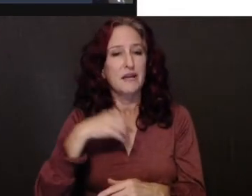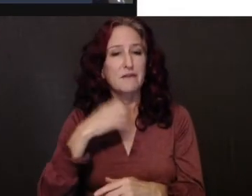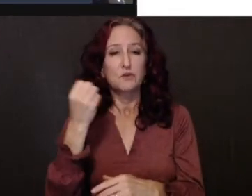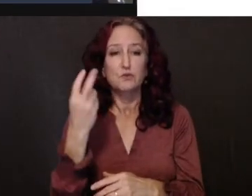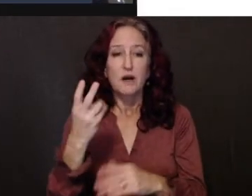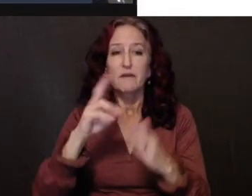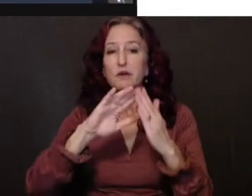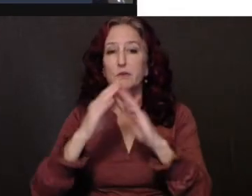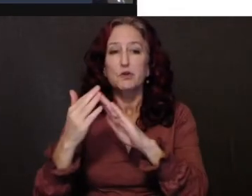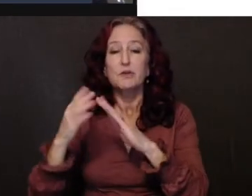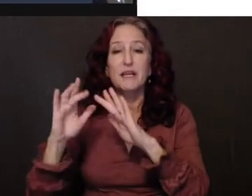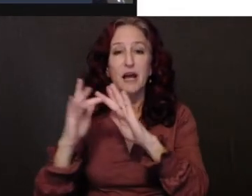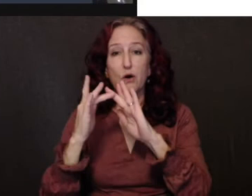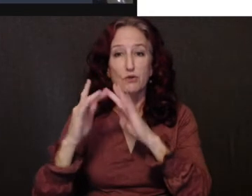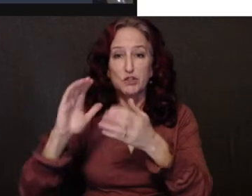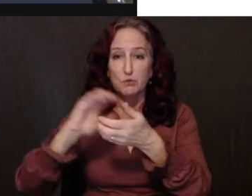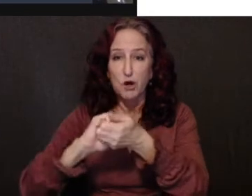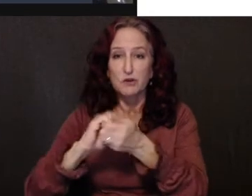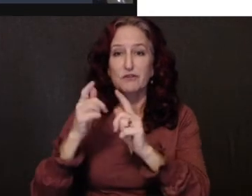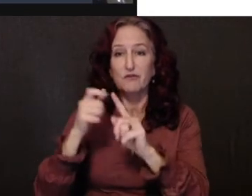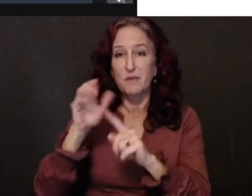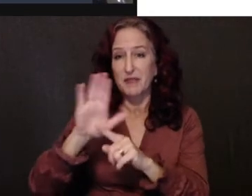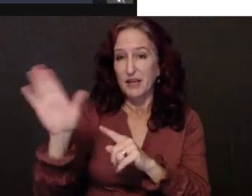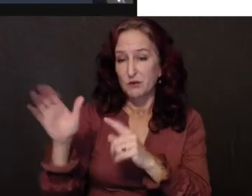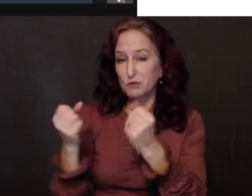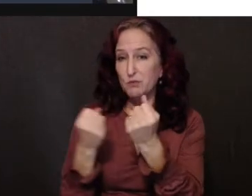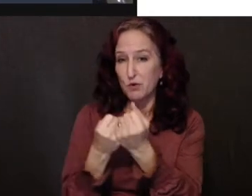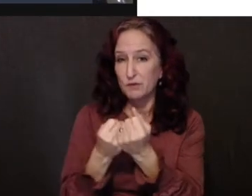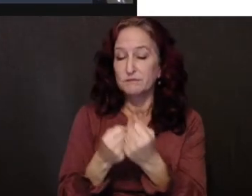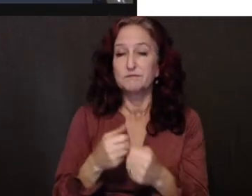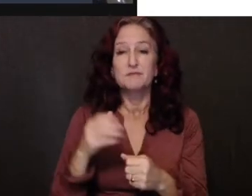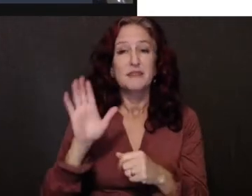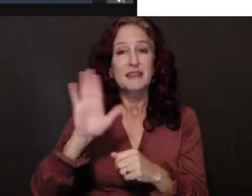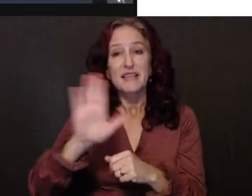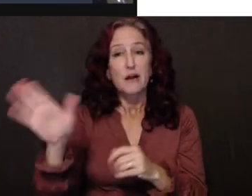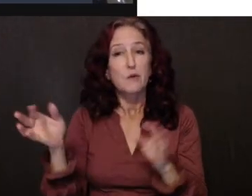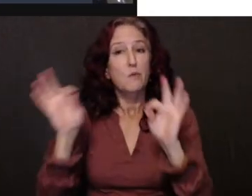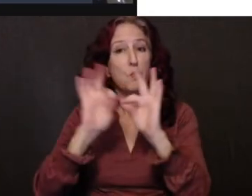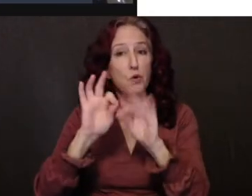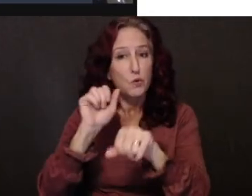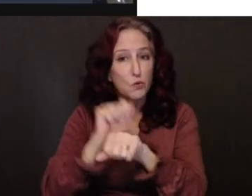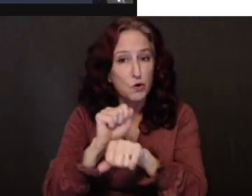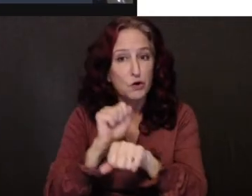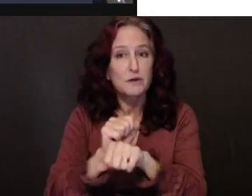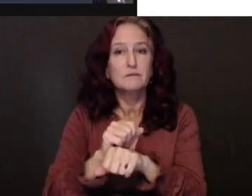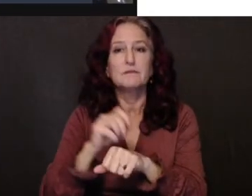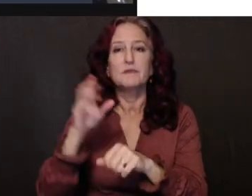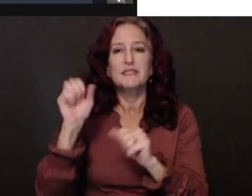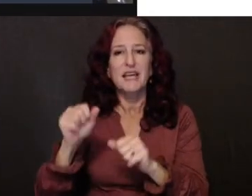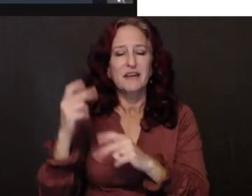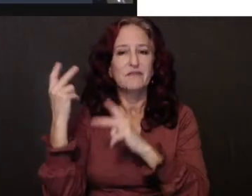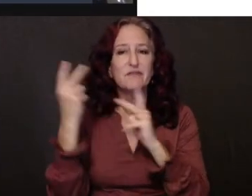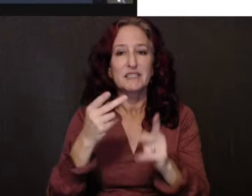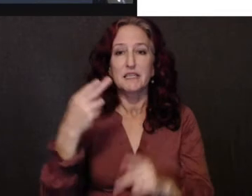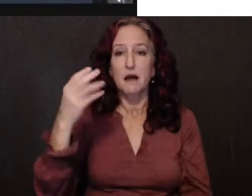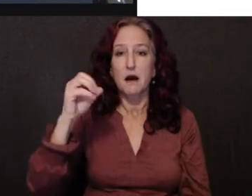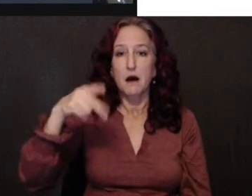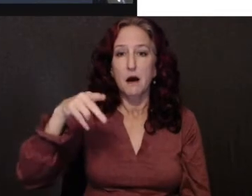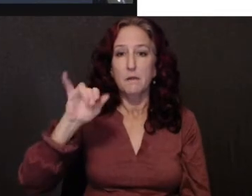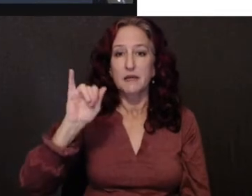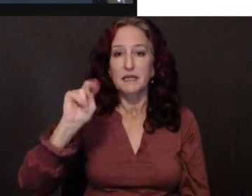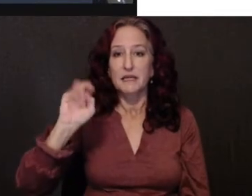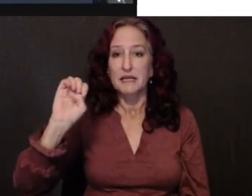but not least, I'd like to thank our 12 community outreach partners for their support by promoting this event. To find out more about the important work that they